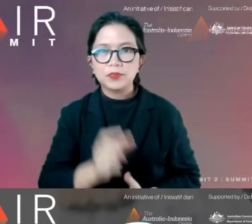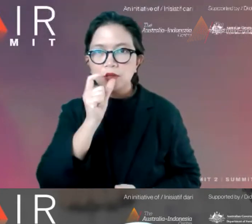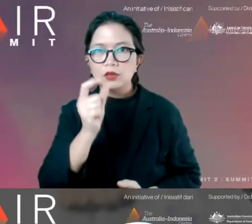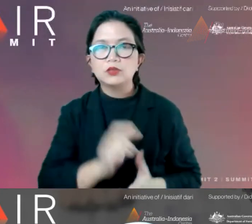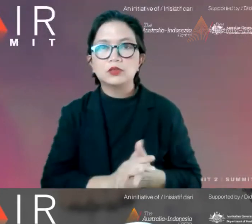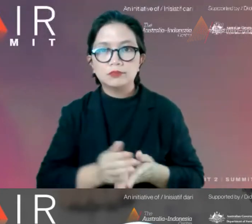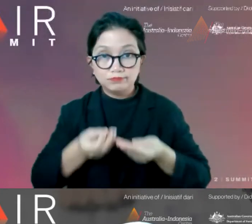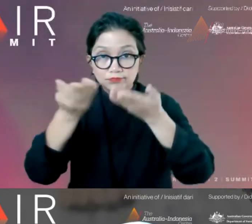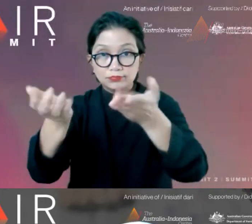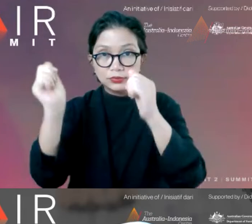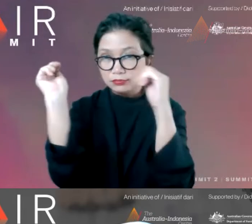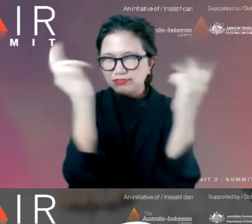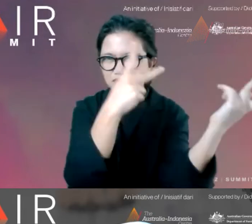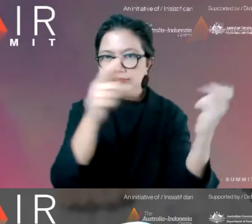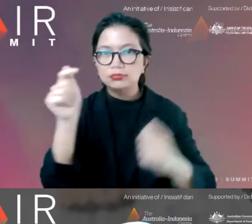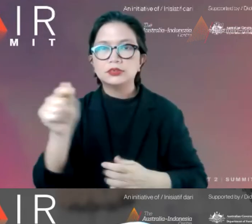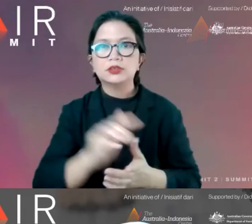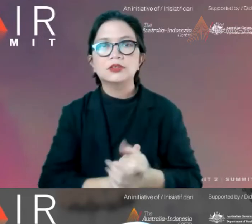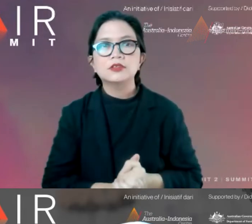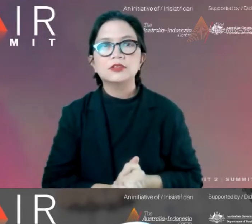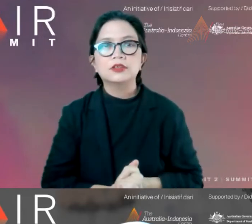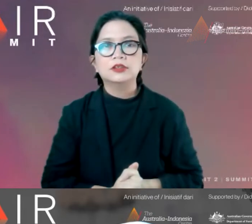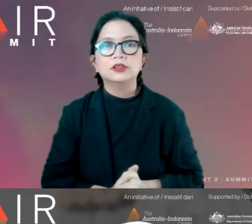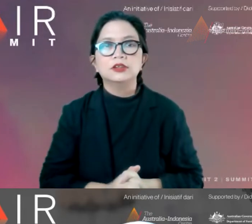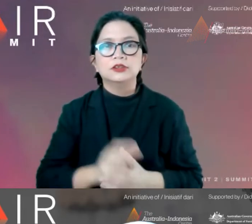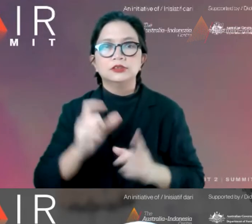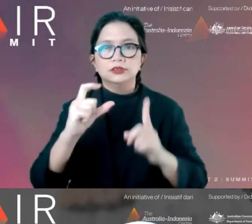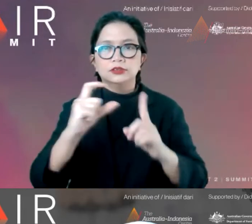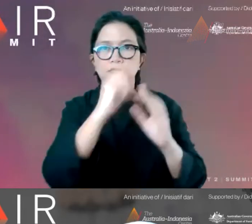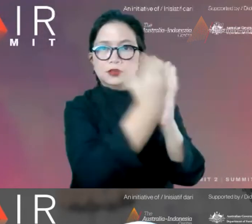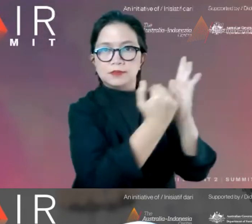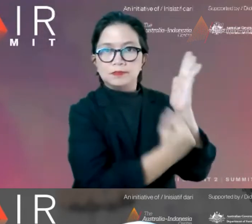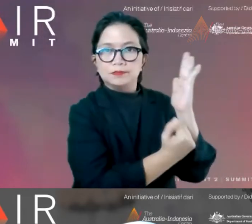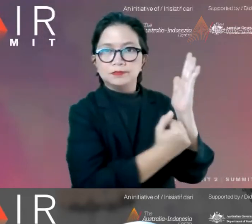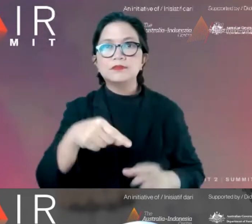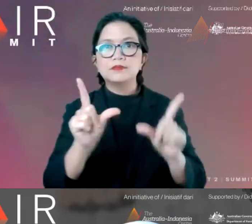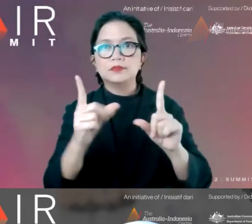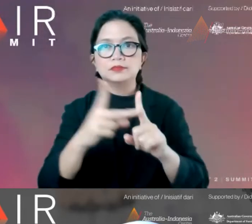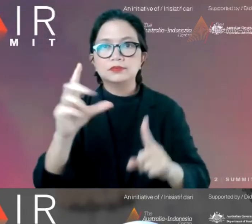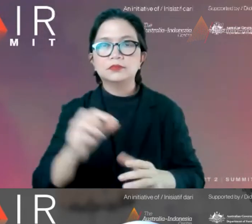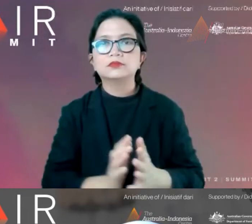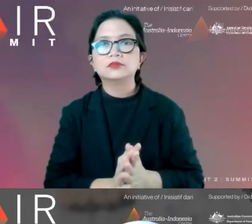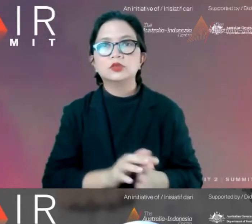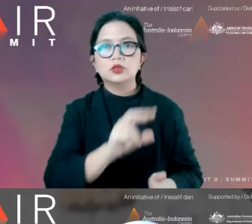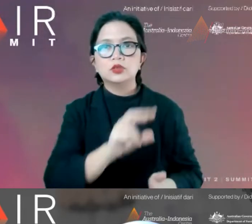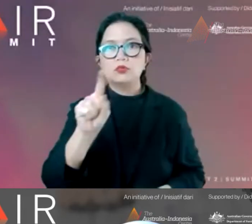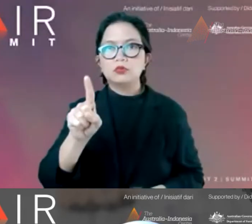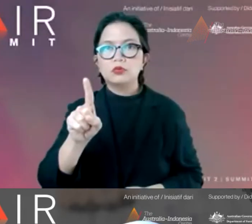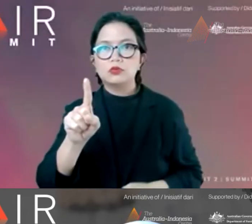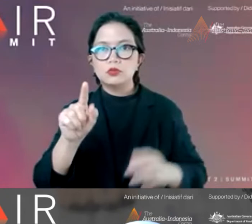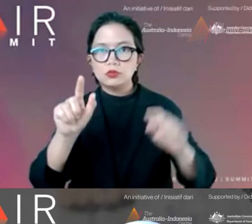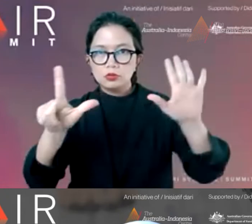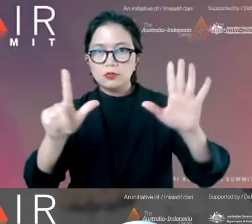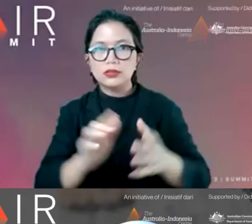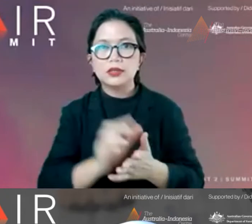Indonesia, according to the data from WHO in 2017, Indonesia's ratio between the population and the